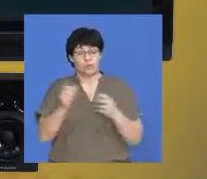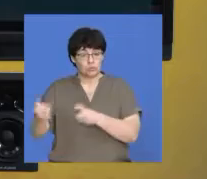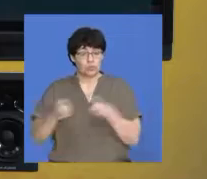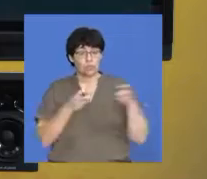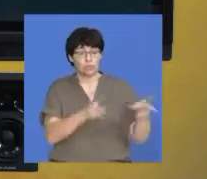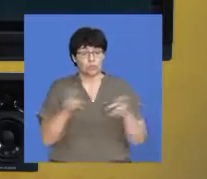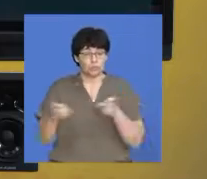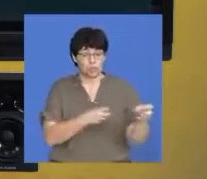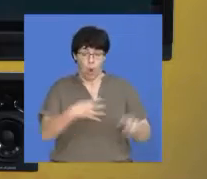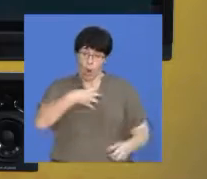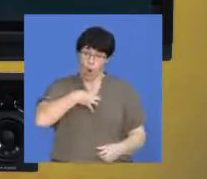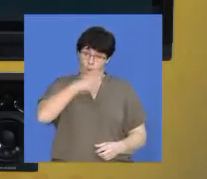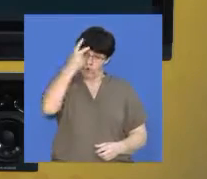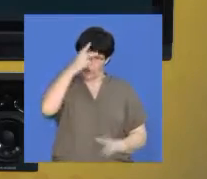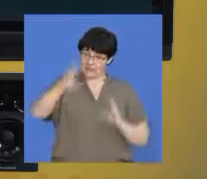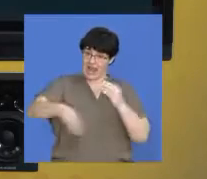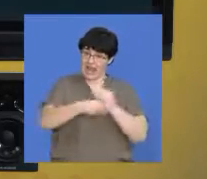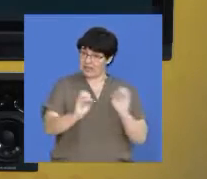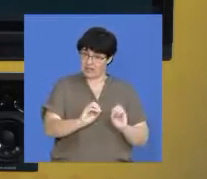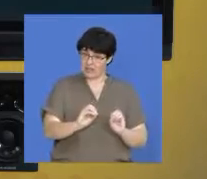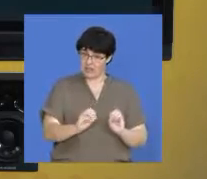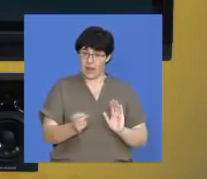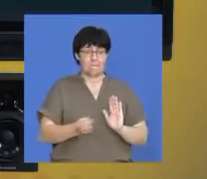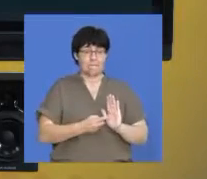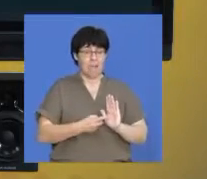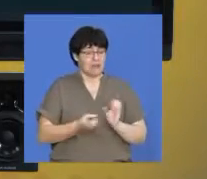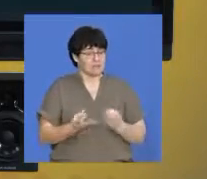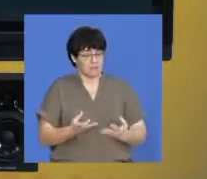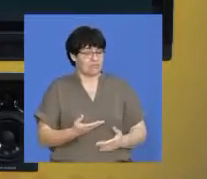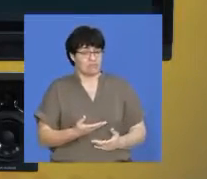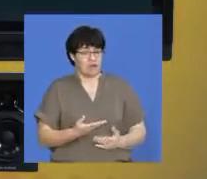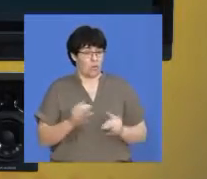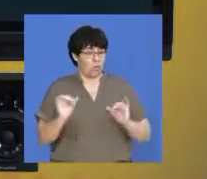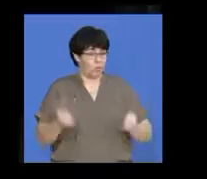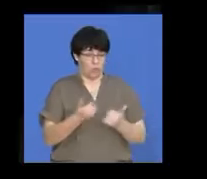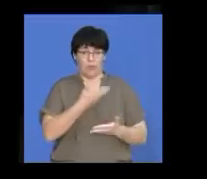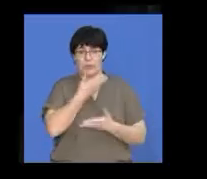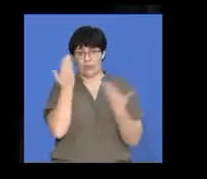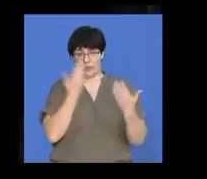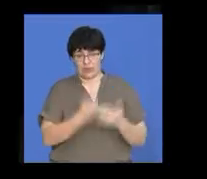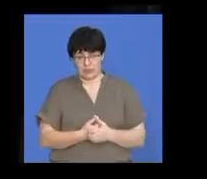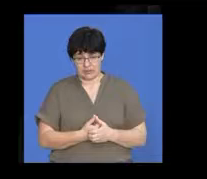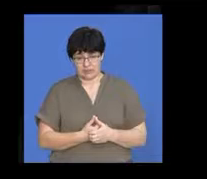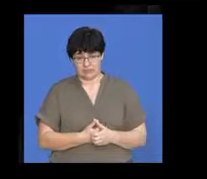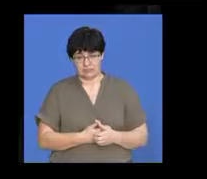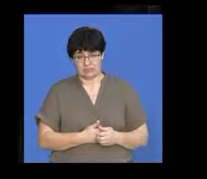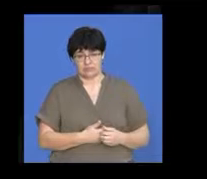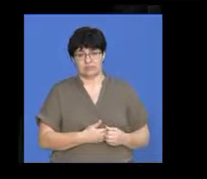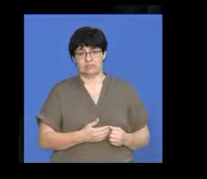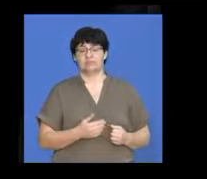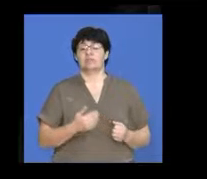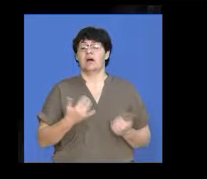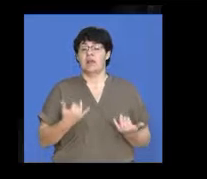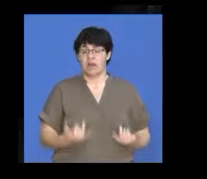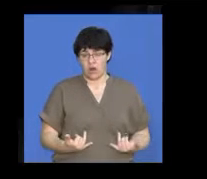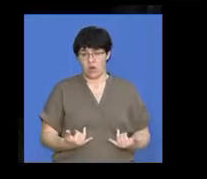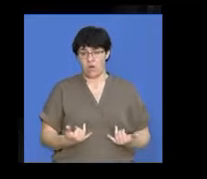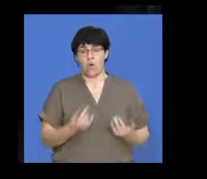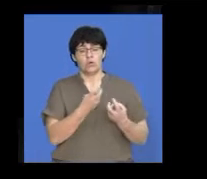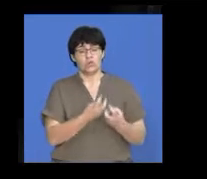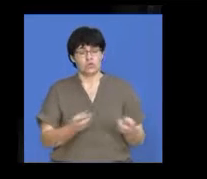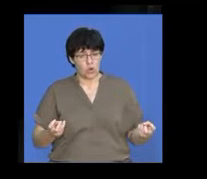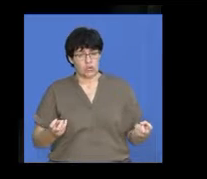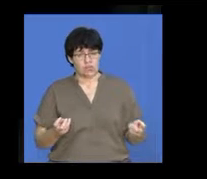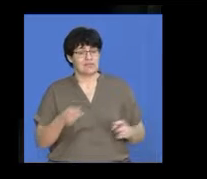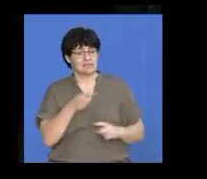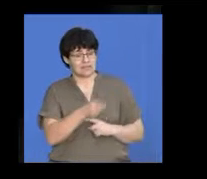give any of your own knowledge, you are not going to do well. Okay, so says then you use the sources and your own